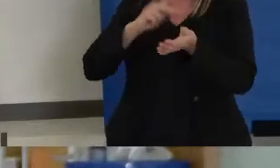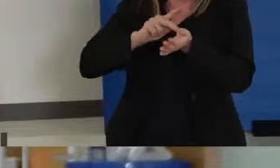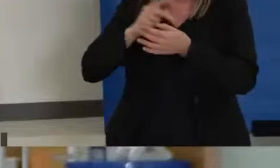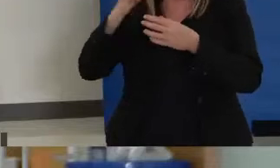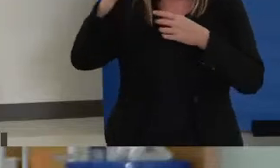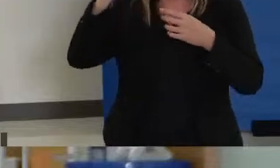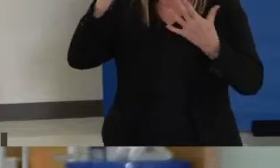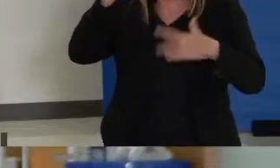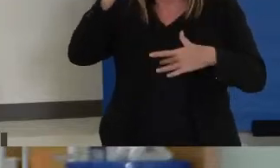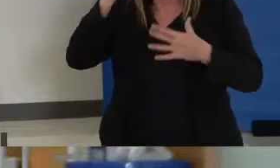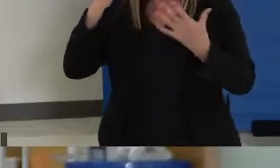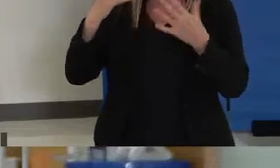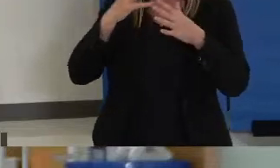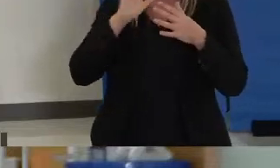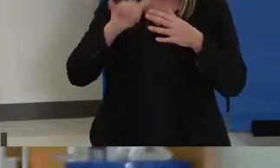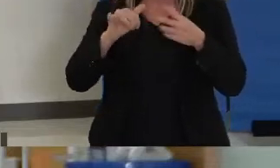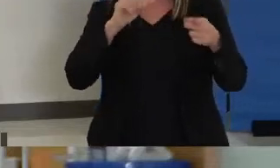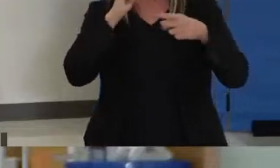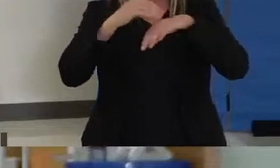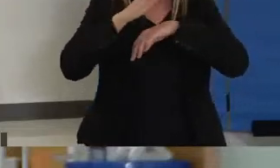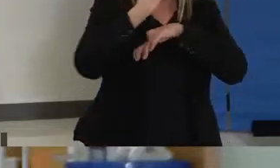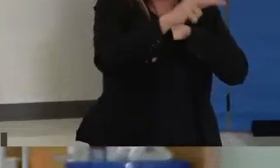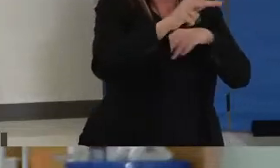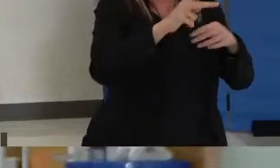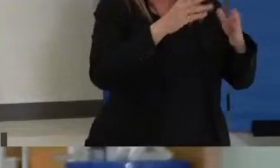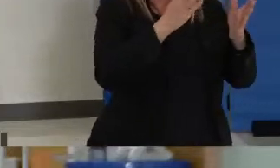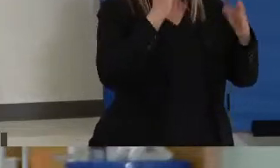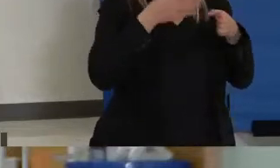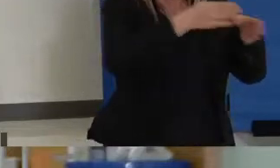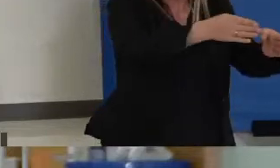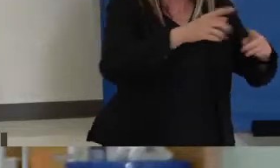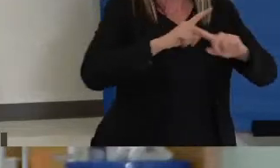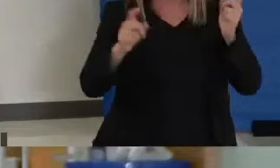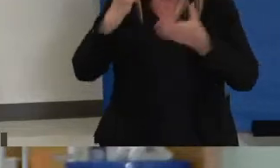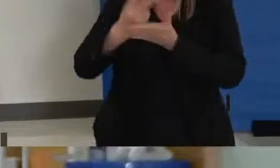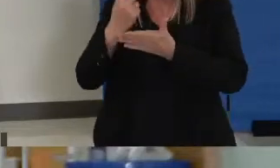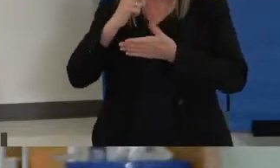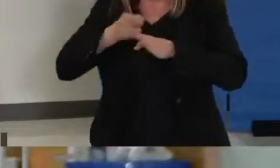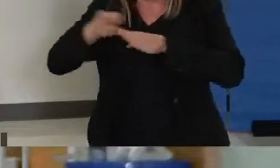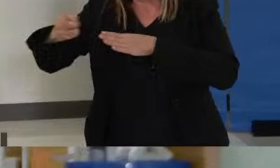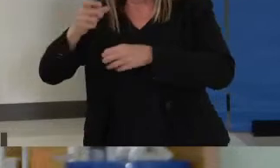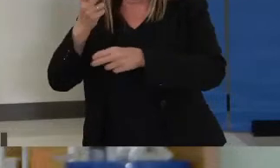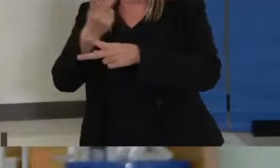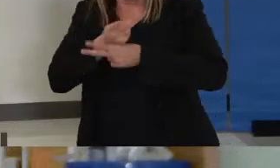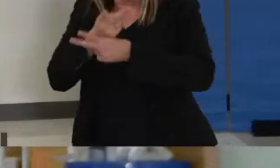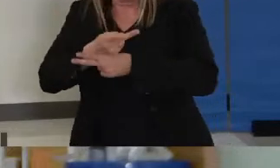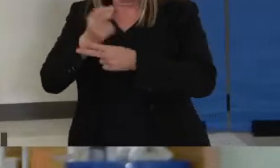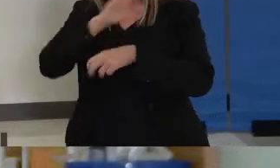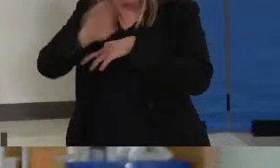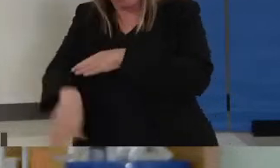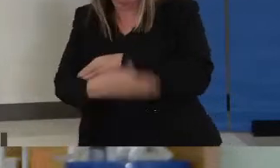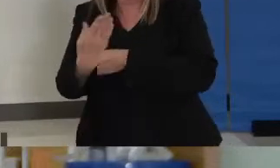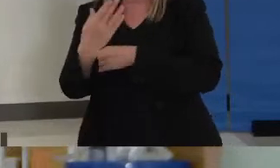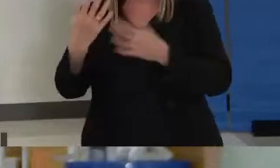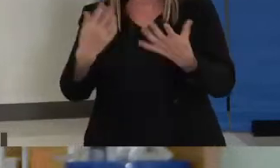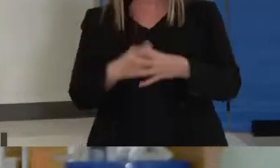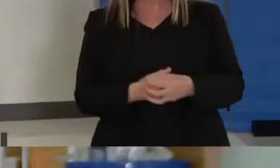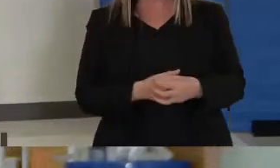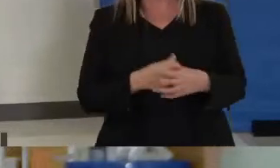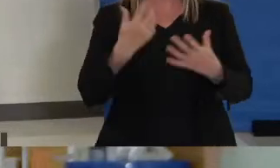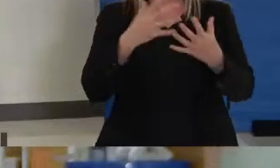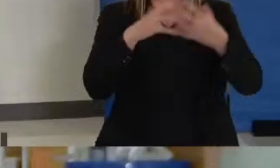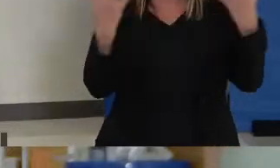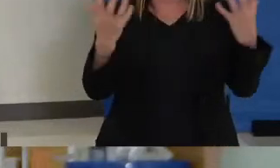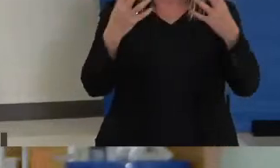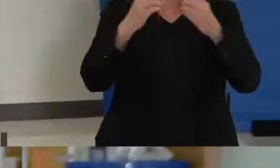those in need aren't turned out into the streets but approved for specialized care and warm referrals in the middle of the night. And there's a lot more in